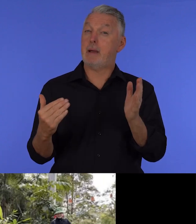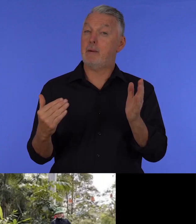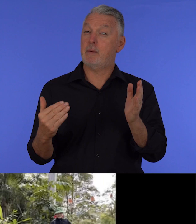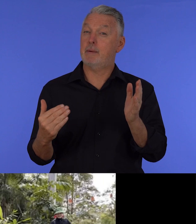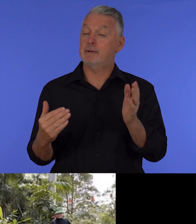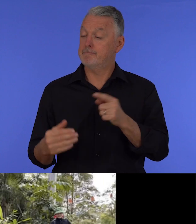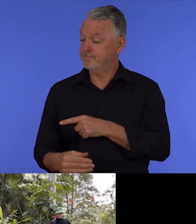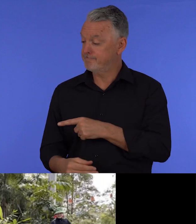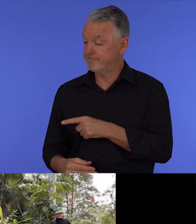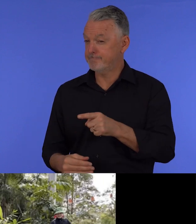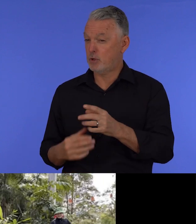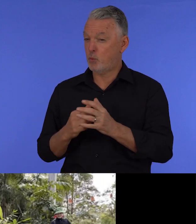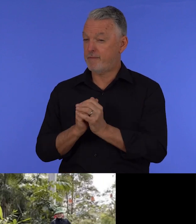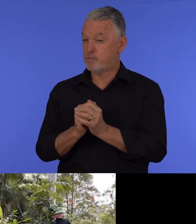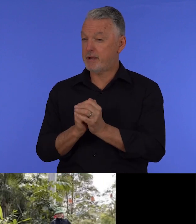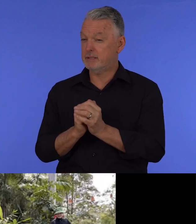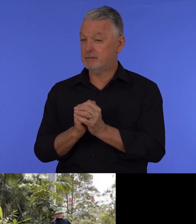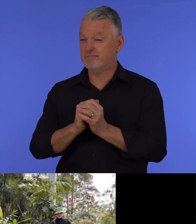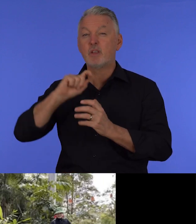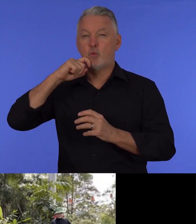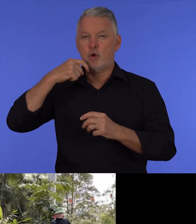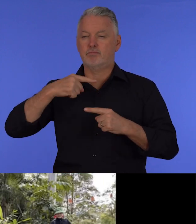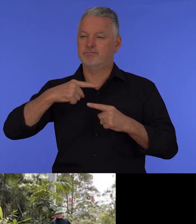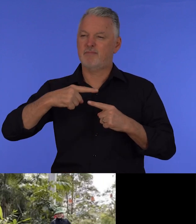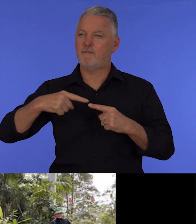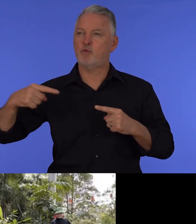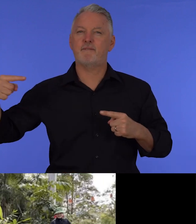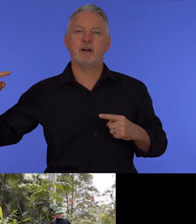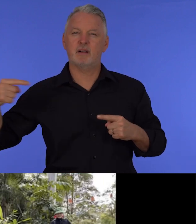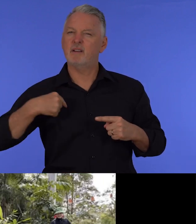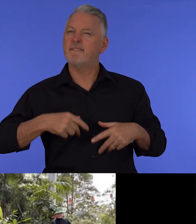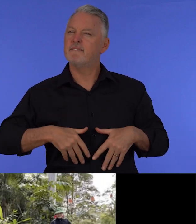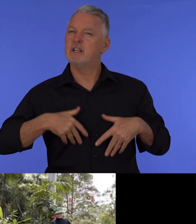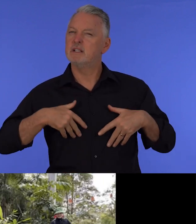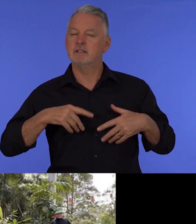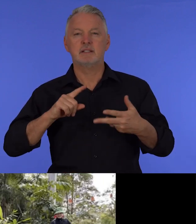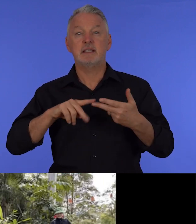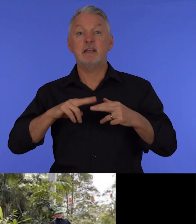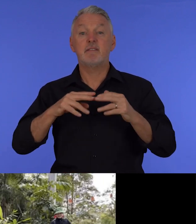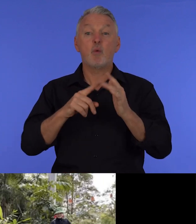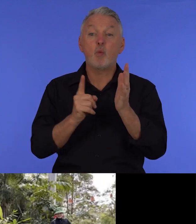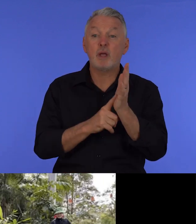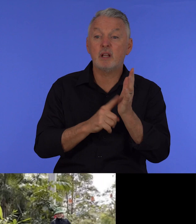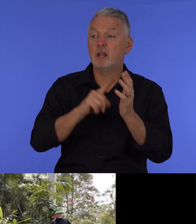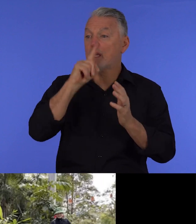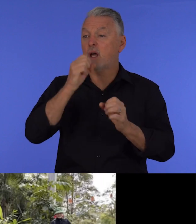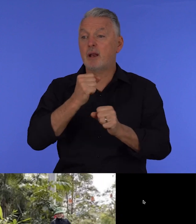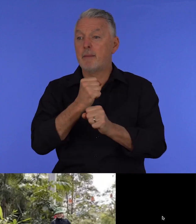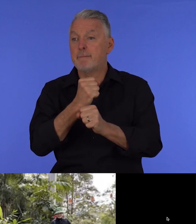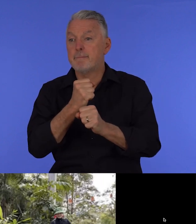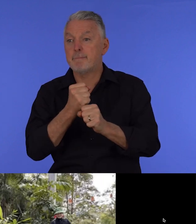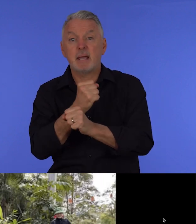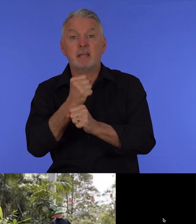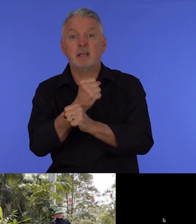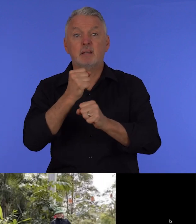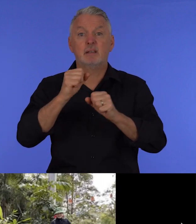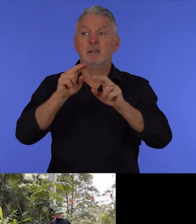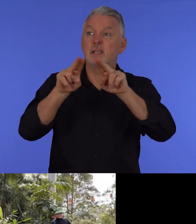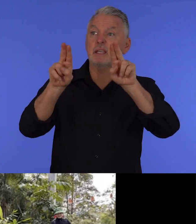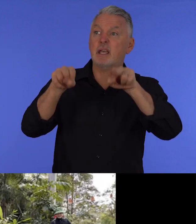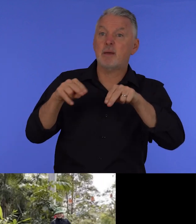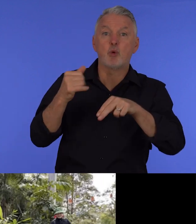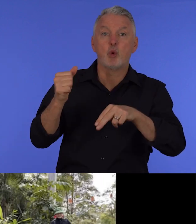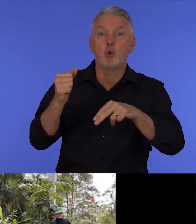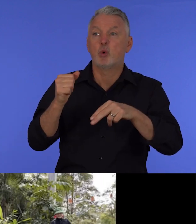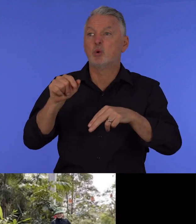thinking now with these friends, I can see the potential for lifelong friends with them. And when Will isn't able to make a